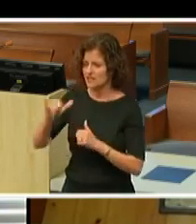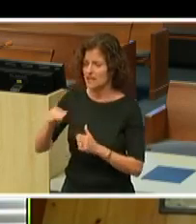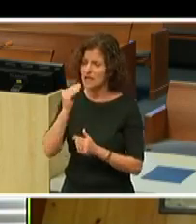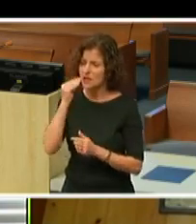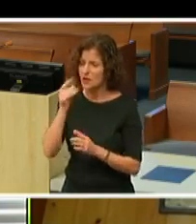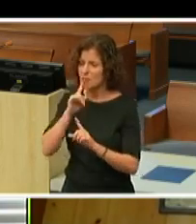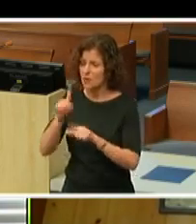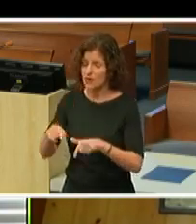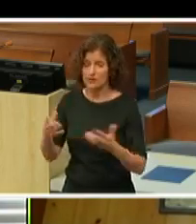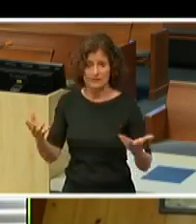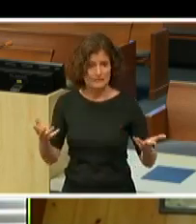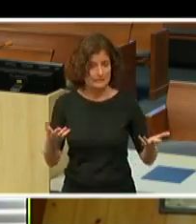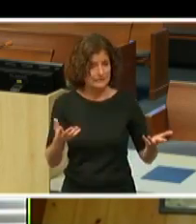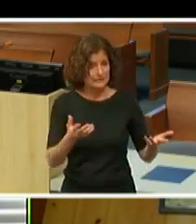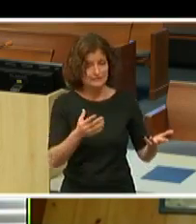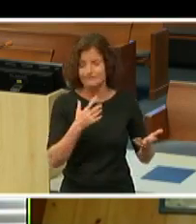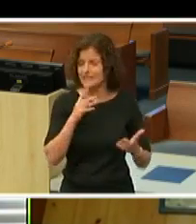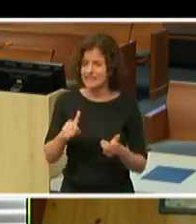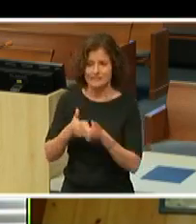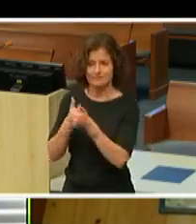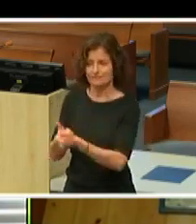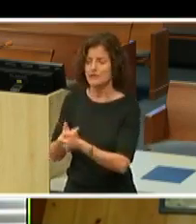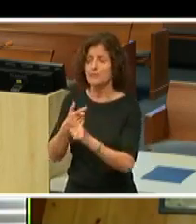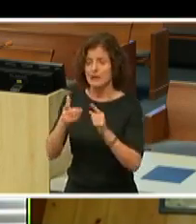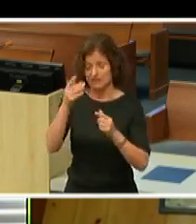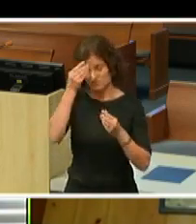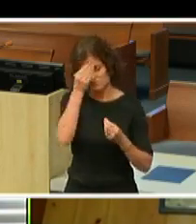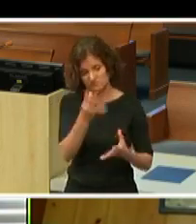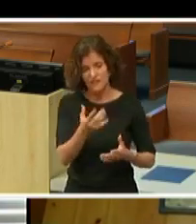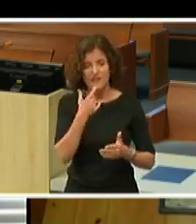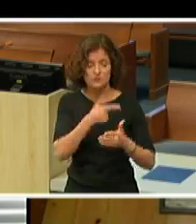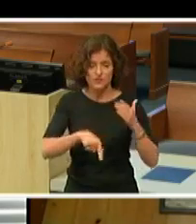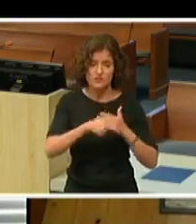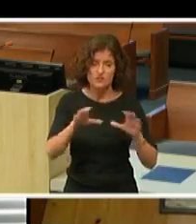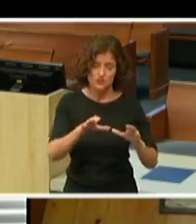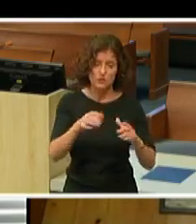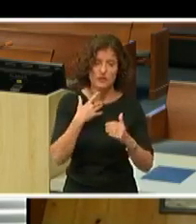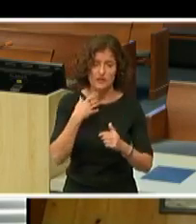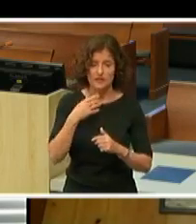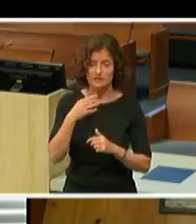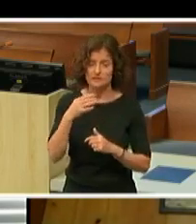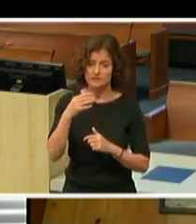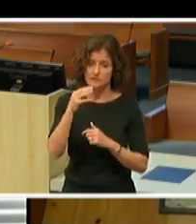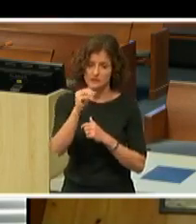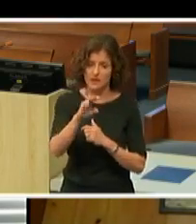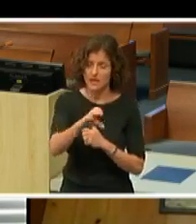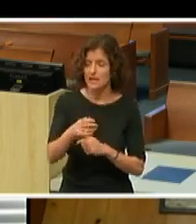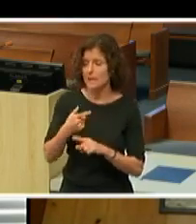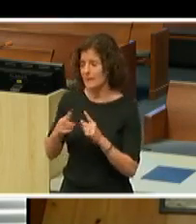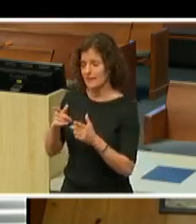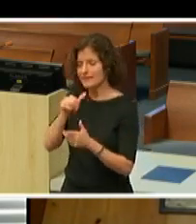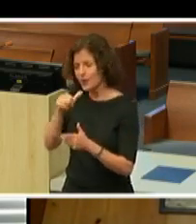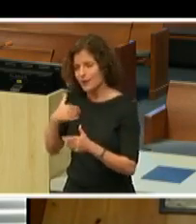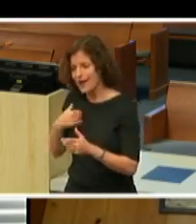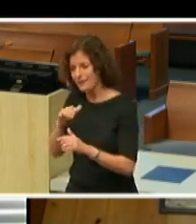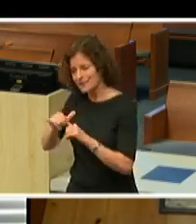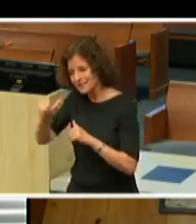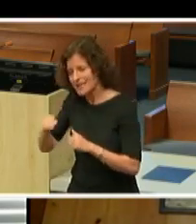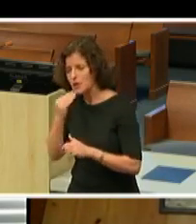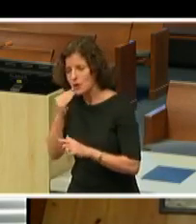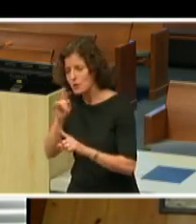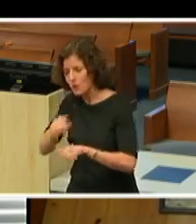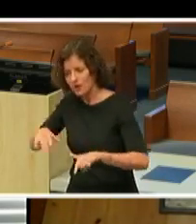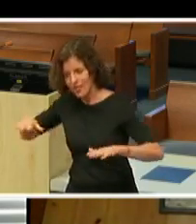I don't know if it does or not. It doesn't. That's what they're doing. Yeah, well, they don't have a stay-at-home order. That's true. Okay.